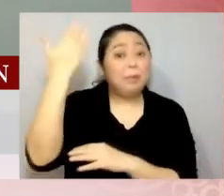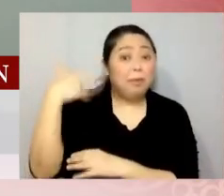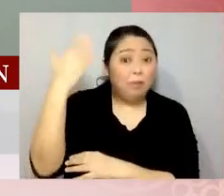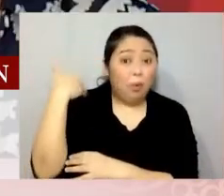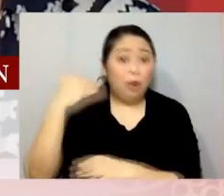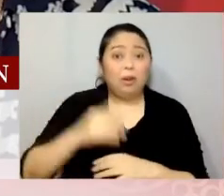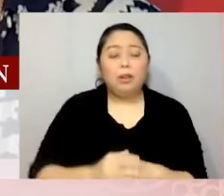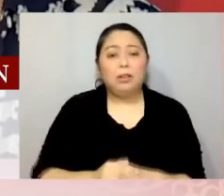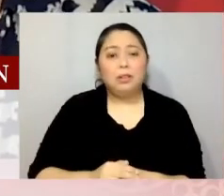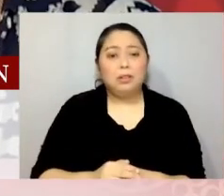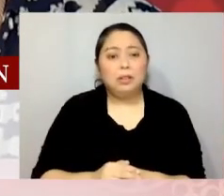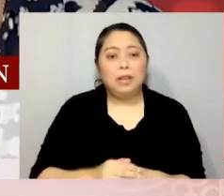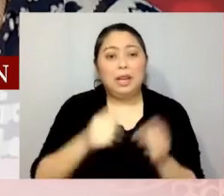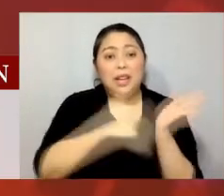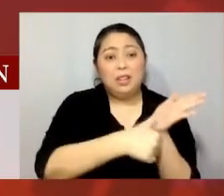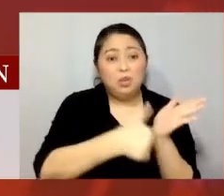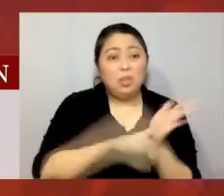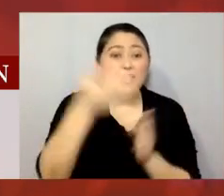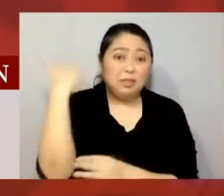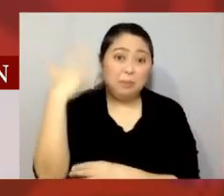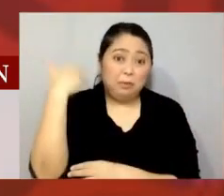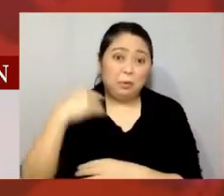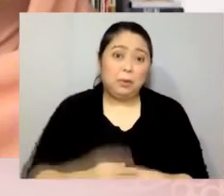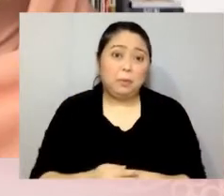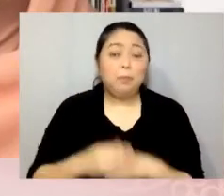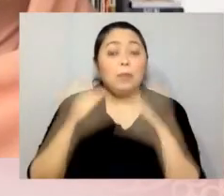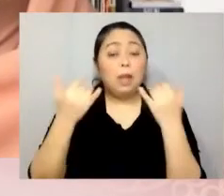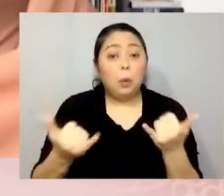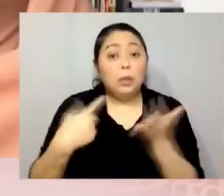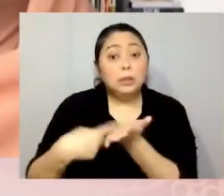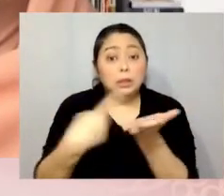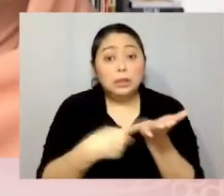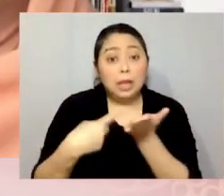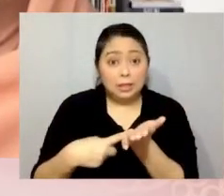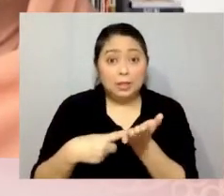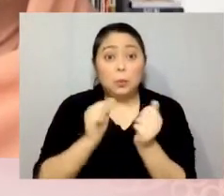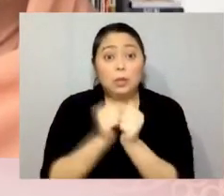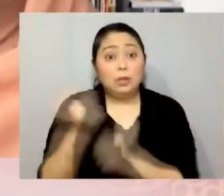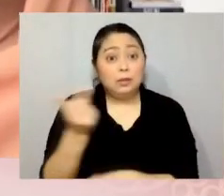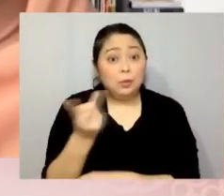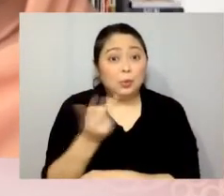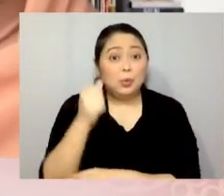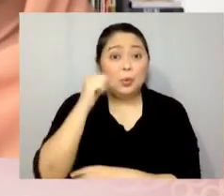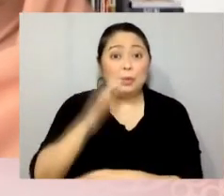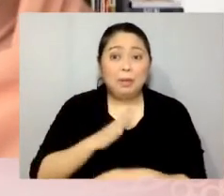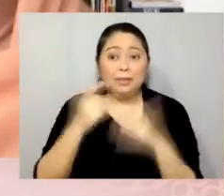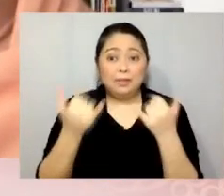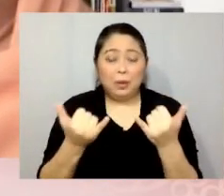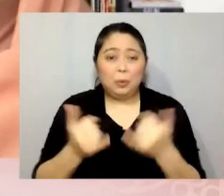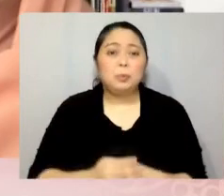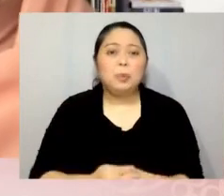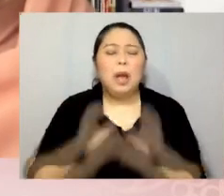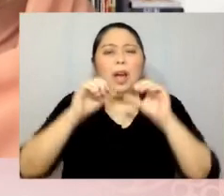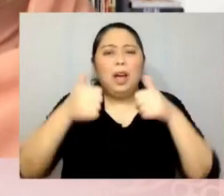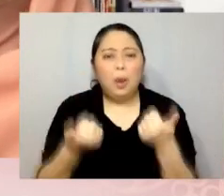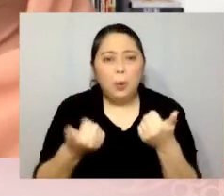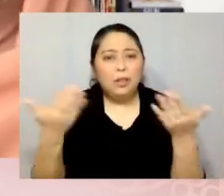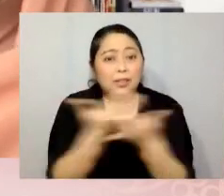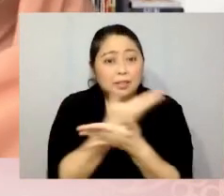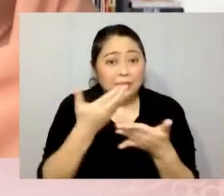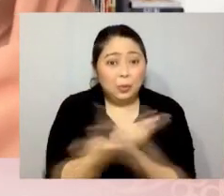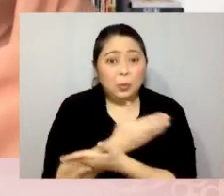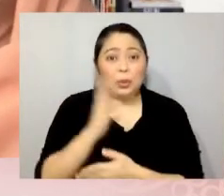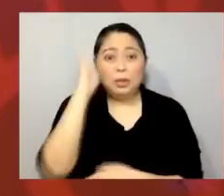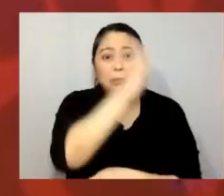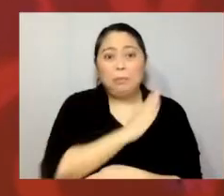any elections. I'd like to talk to Riza and also Attorney Liza right now. How will the new